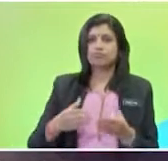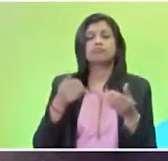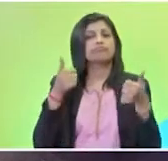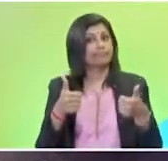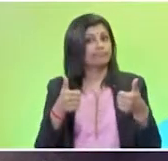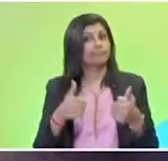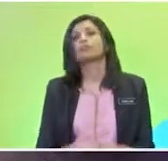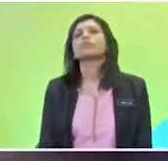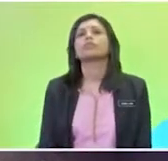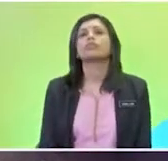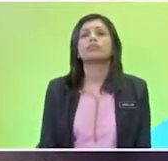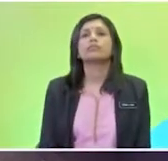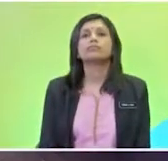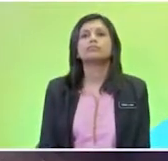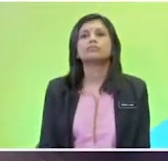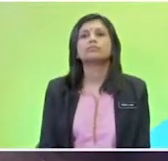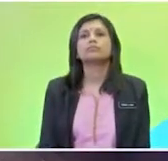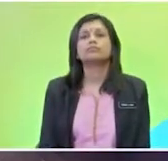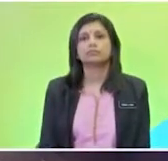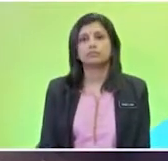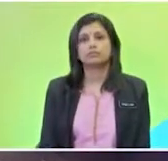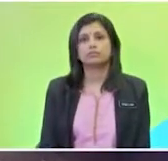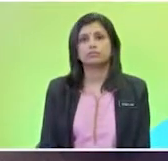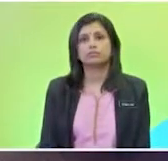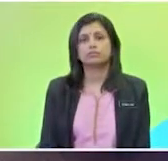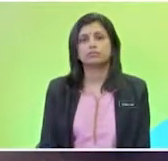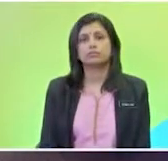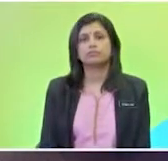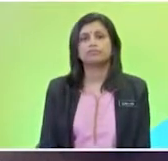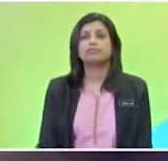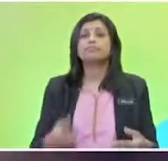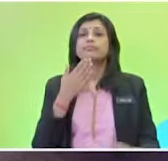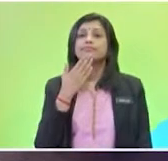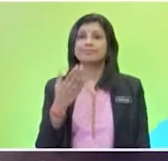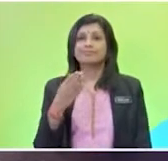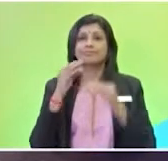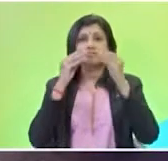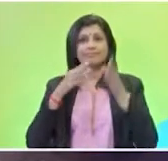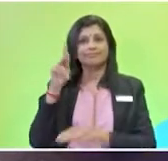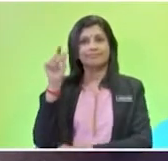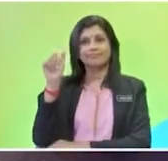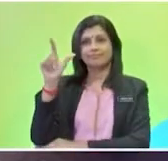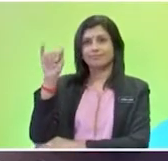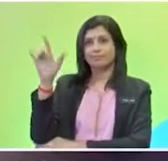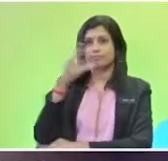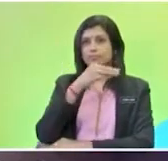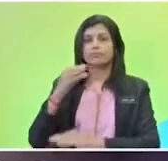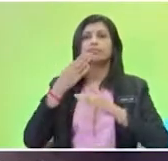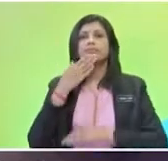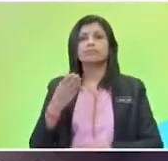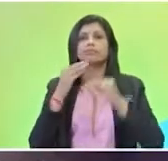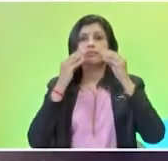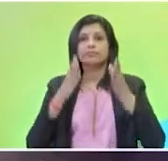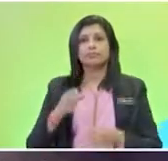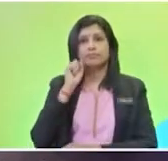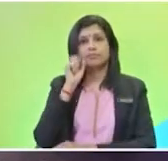that. And of course, I just want to wish a big thanks to Ms. Kalai for teaching us today. And also, thank you to teacher Shamila